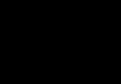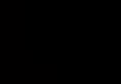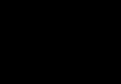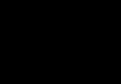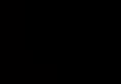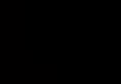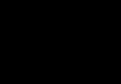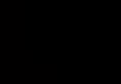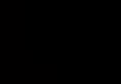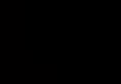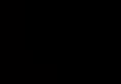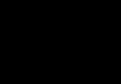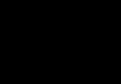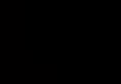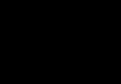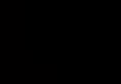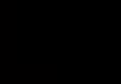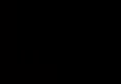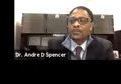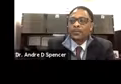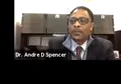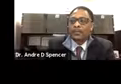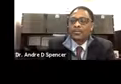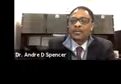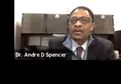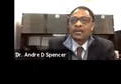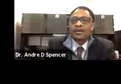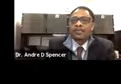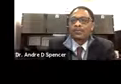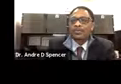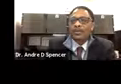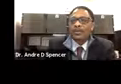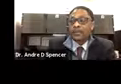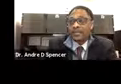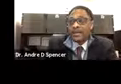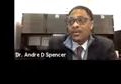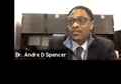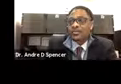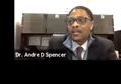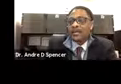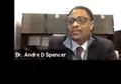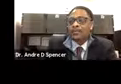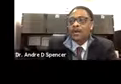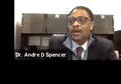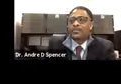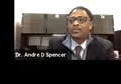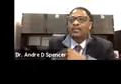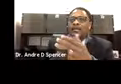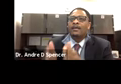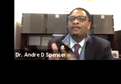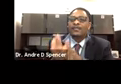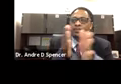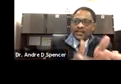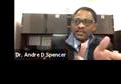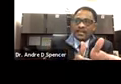courses to be taken so that our scholars will be able to earn those credits. But that also allows for more